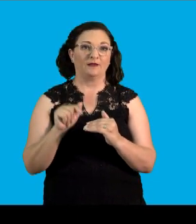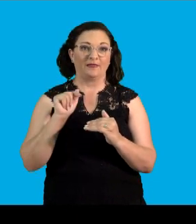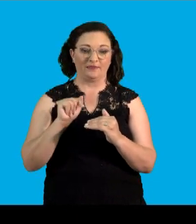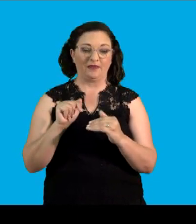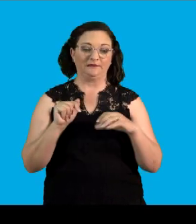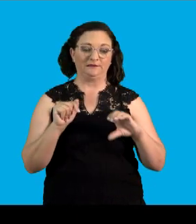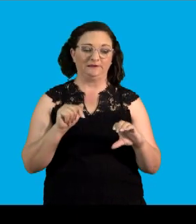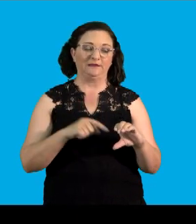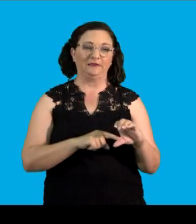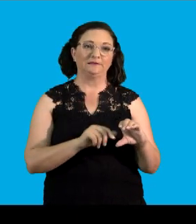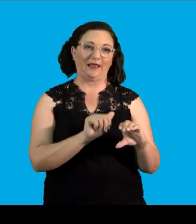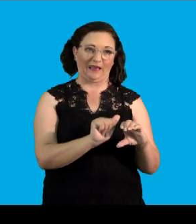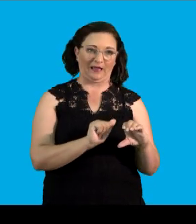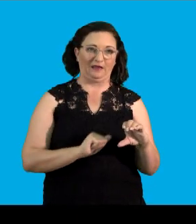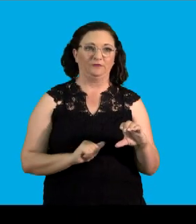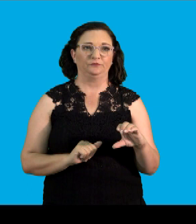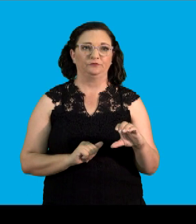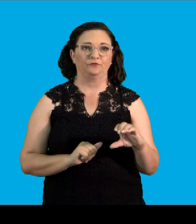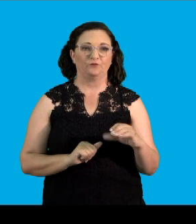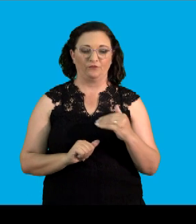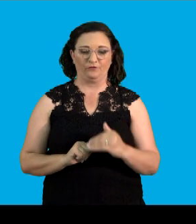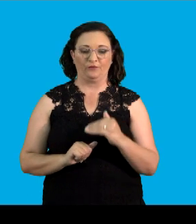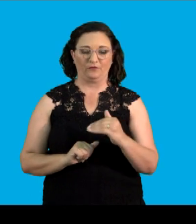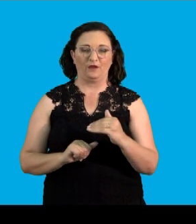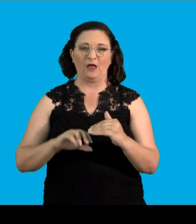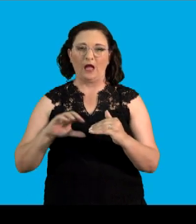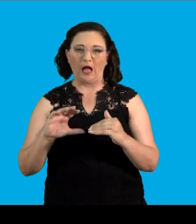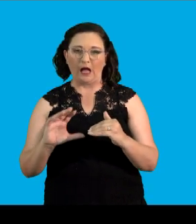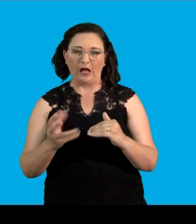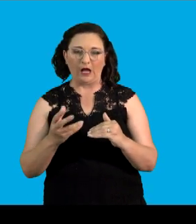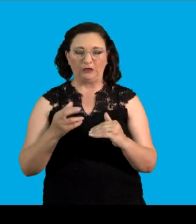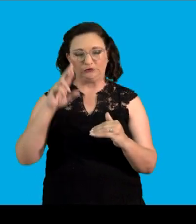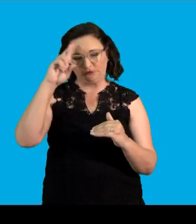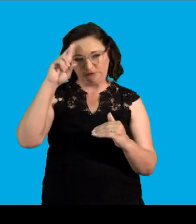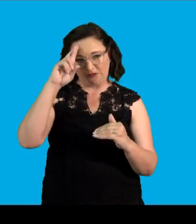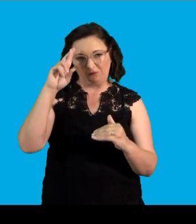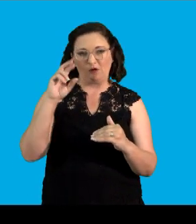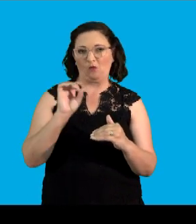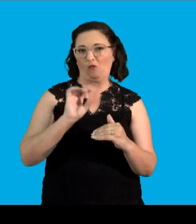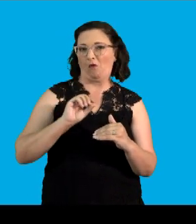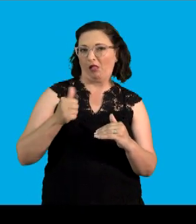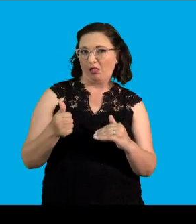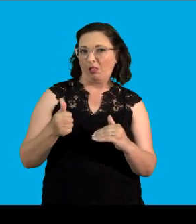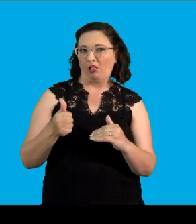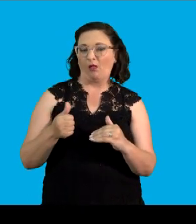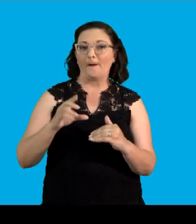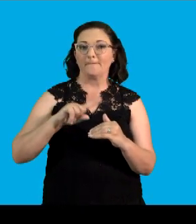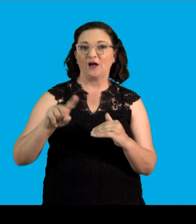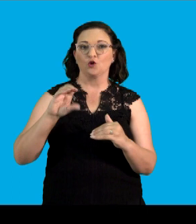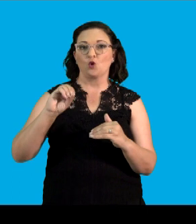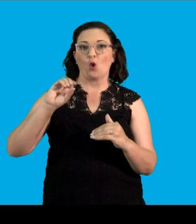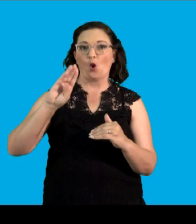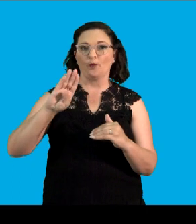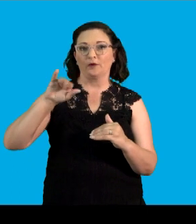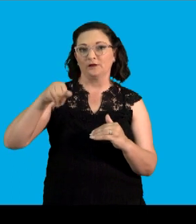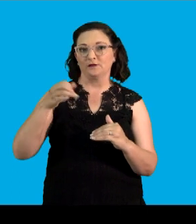your section A, whereby you are being assessed on like knowledge. How do you remember? How well do you remember? Remember, these are objective